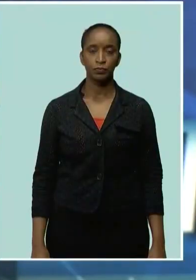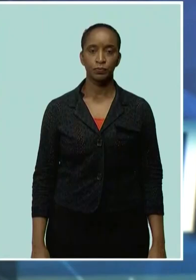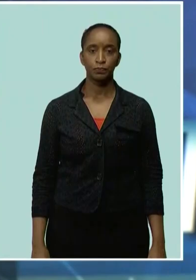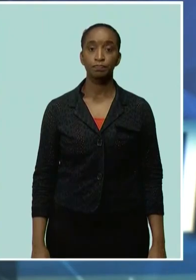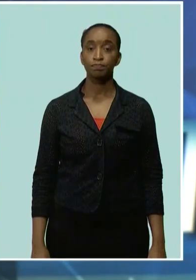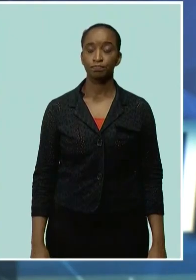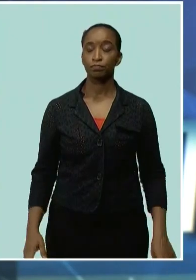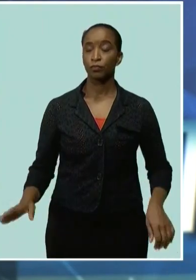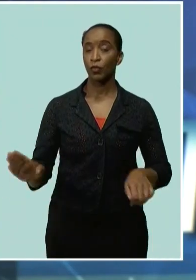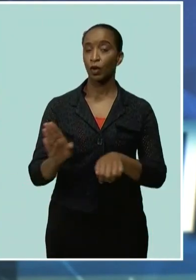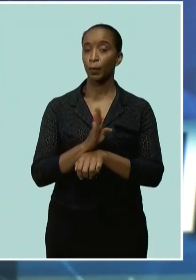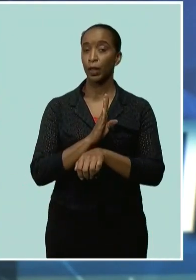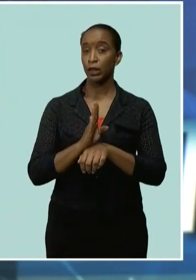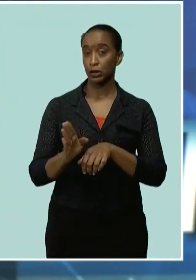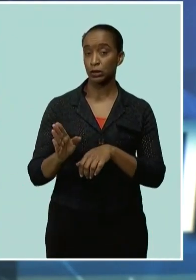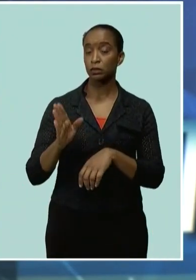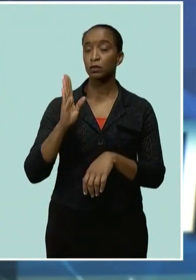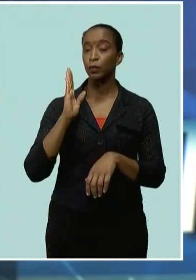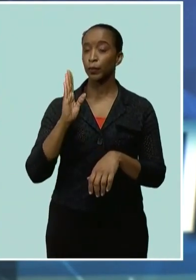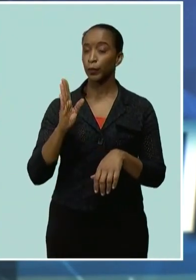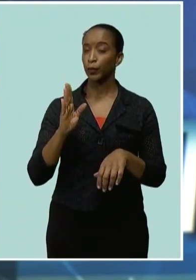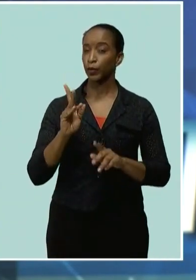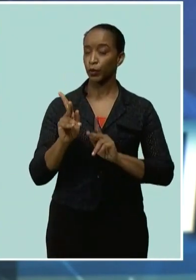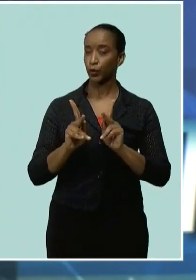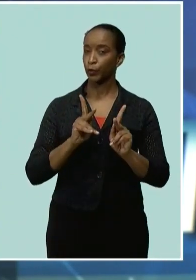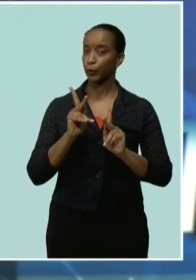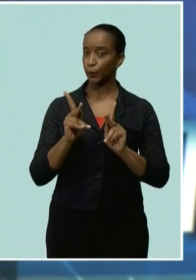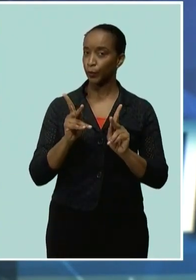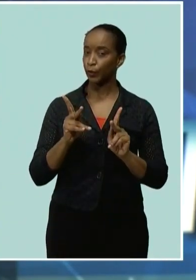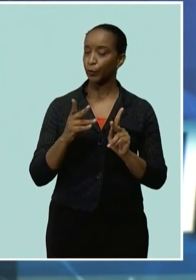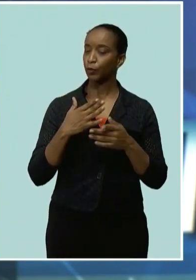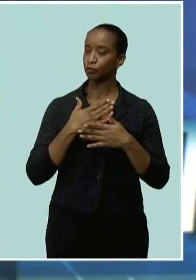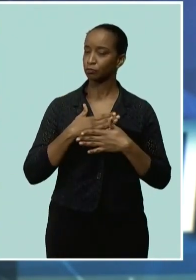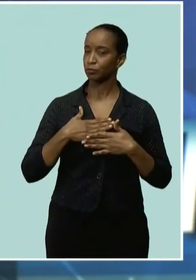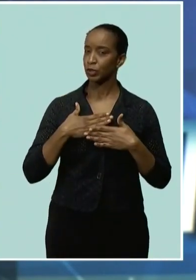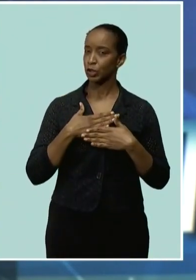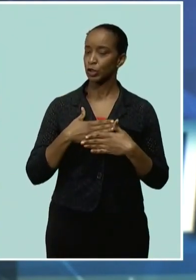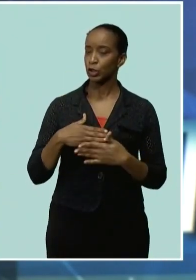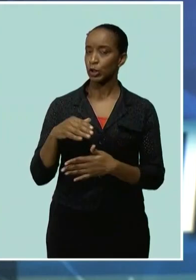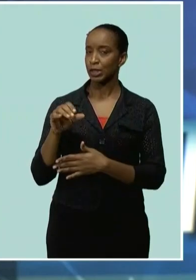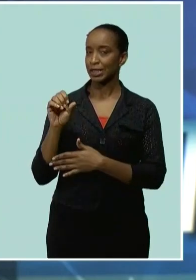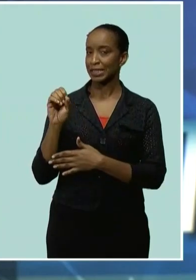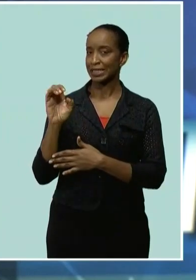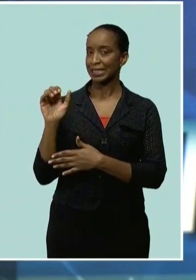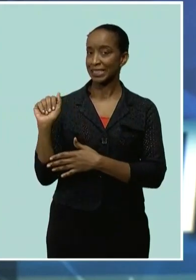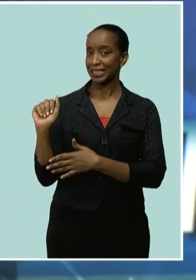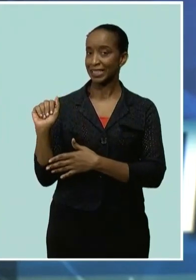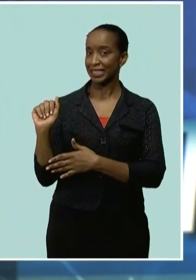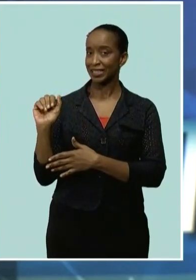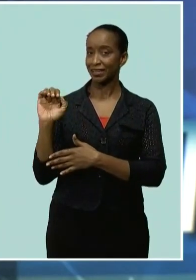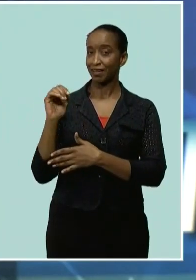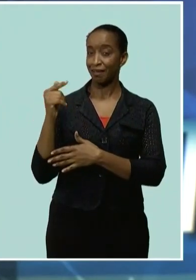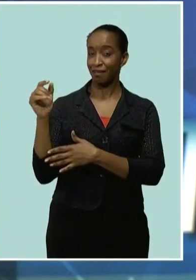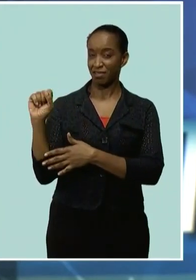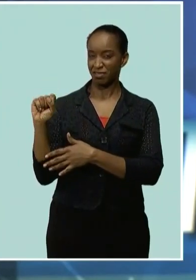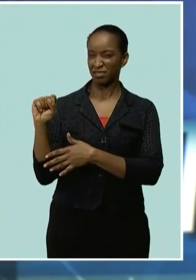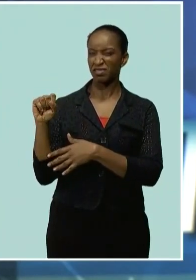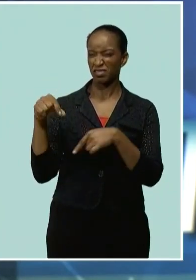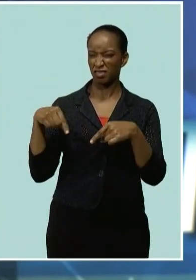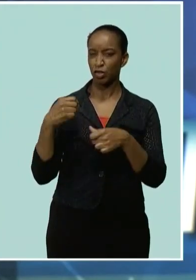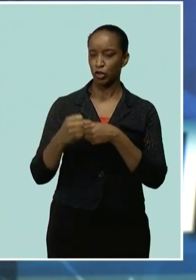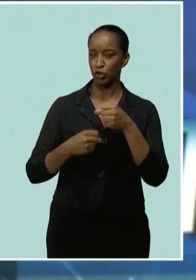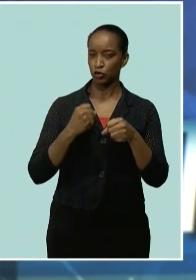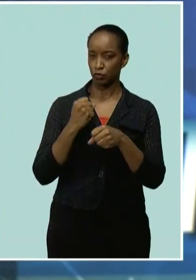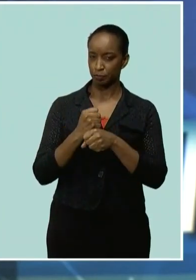In business tonight, we are hearing that Barbadians will still be able to enjoy sea eggs this season. A Vincentian company,